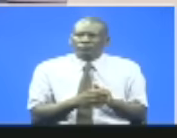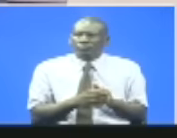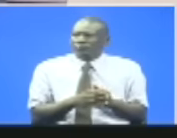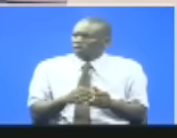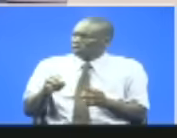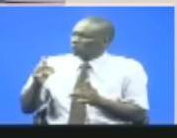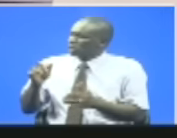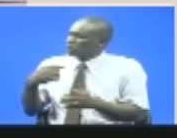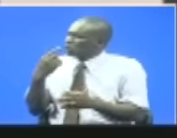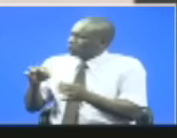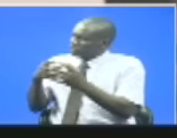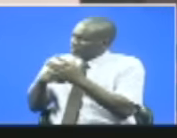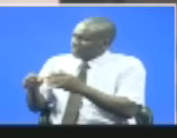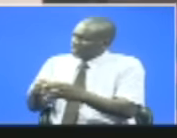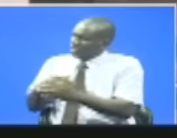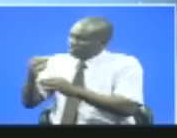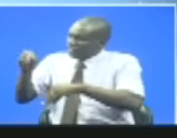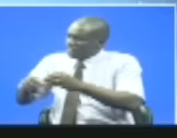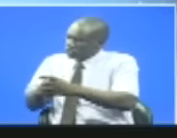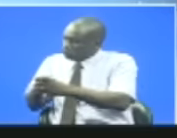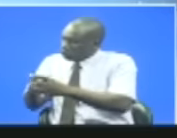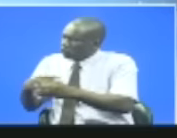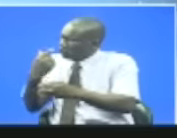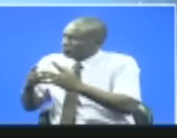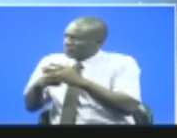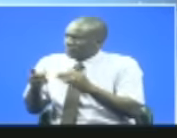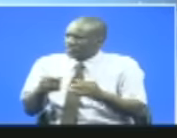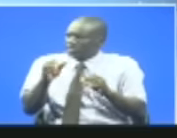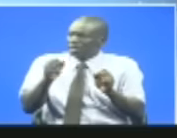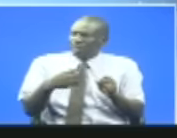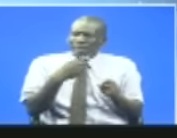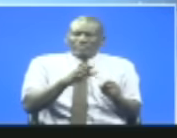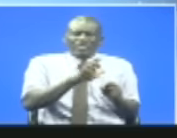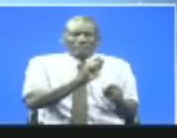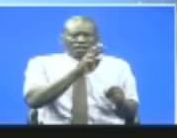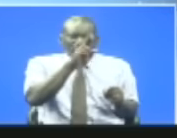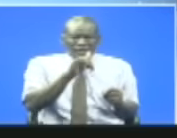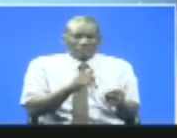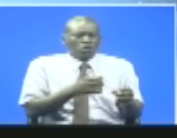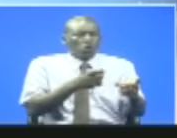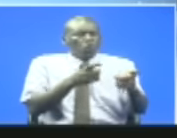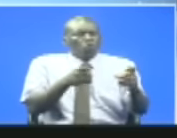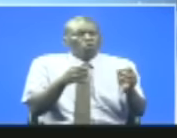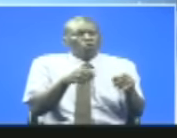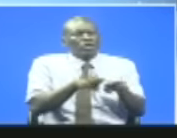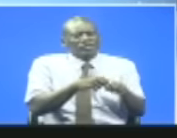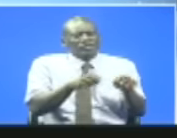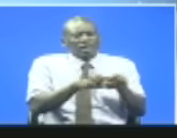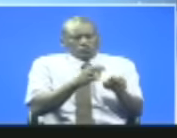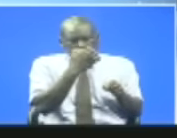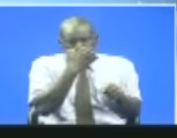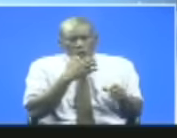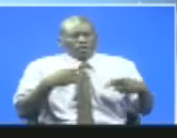Manyora, nani aliwasha moto? Let me tell you, Larry. War is as old as humankind. And